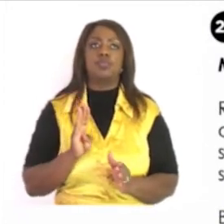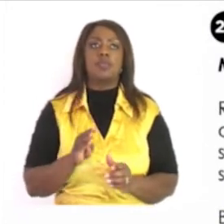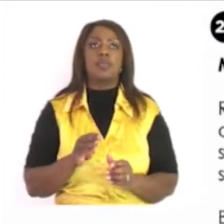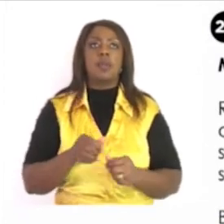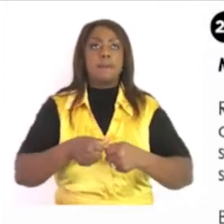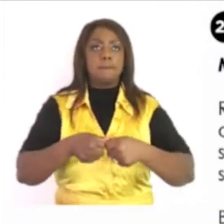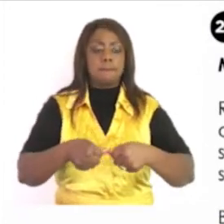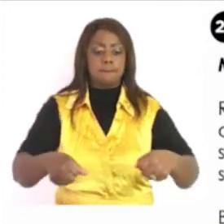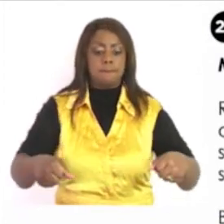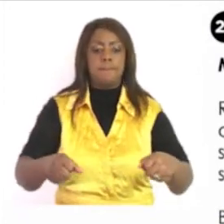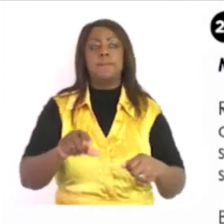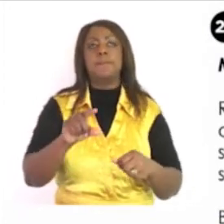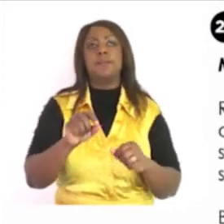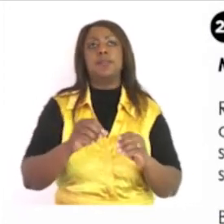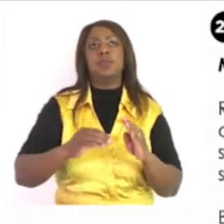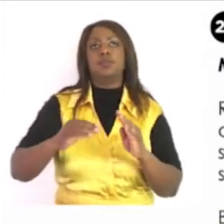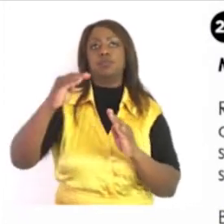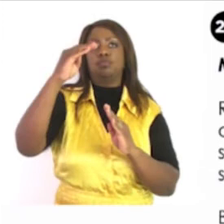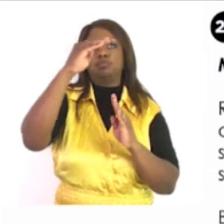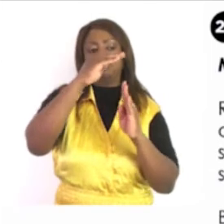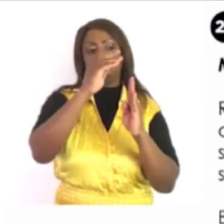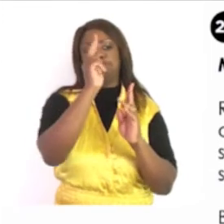measuring the height of a person,